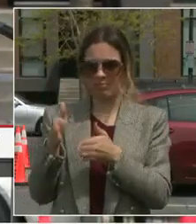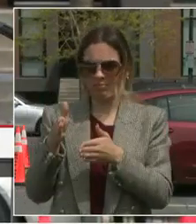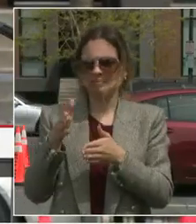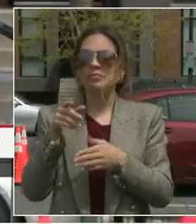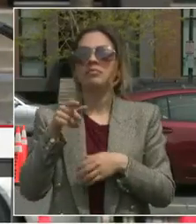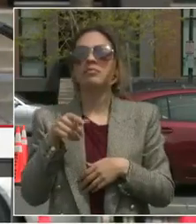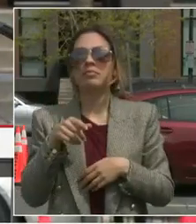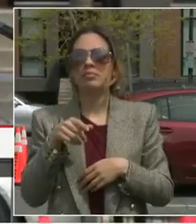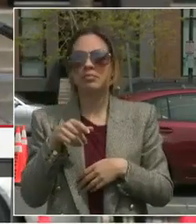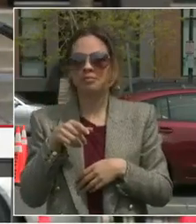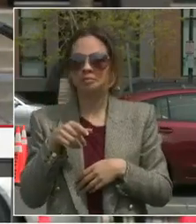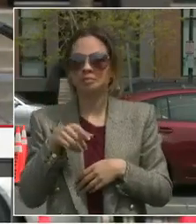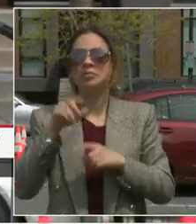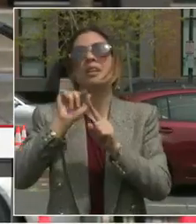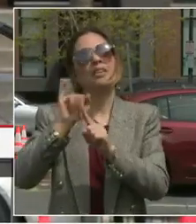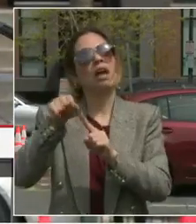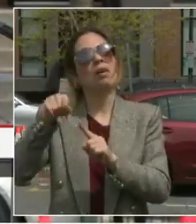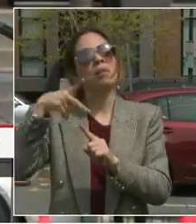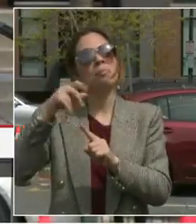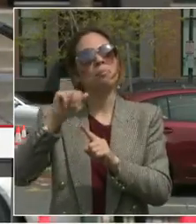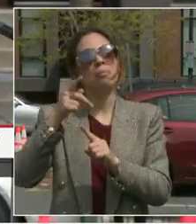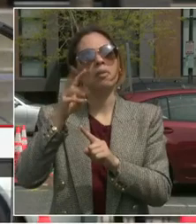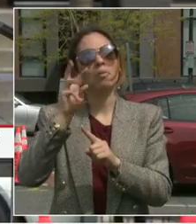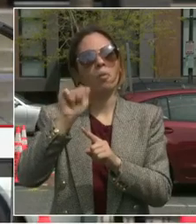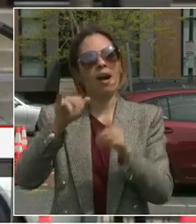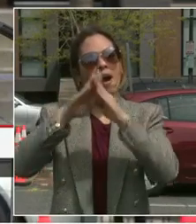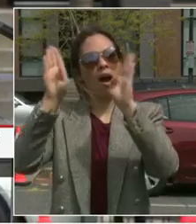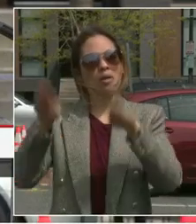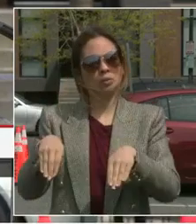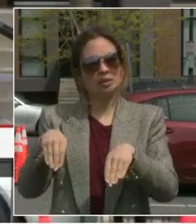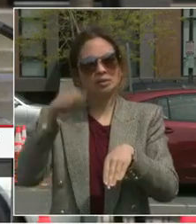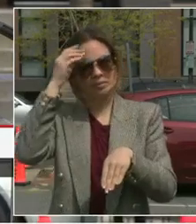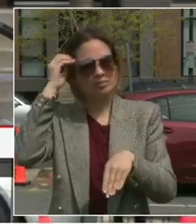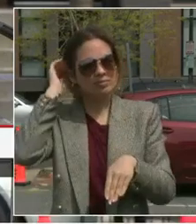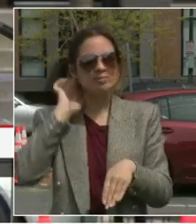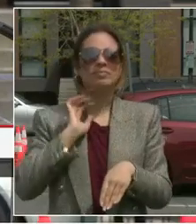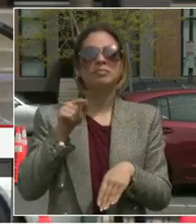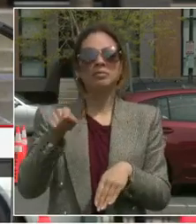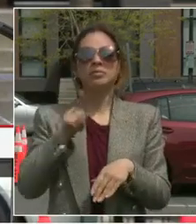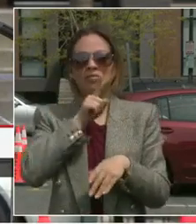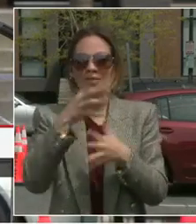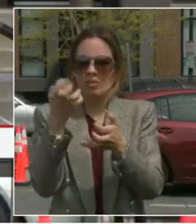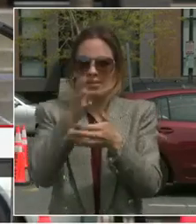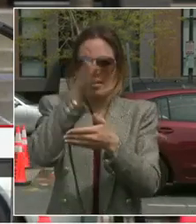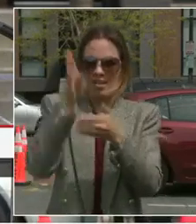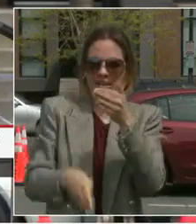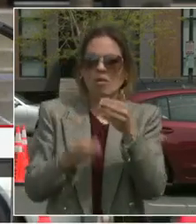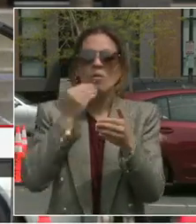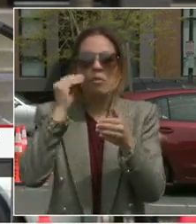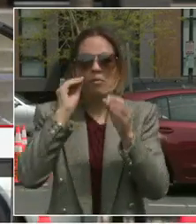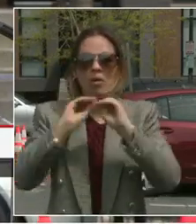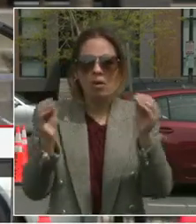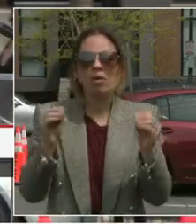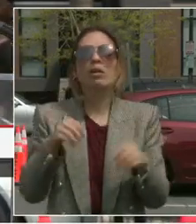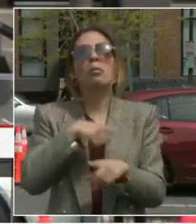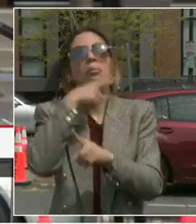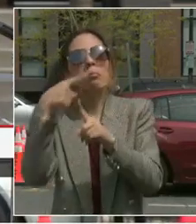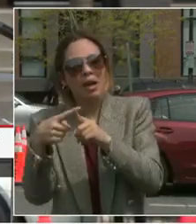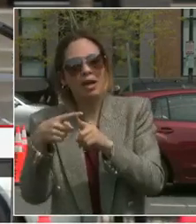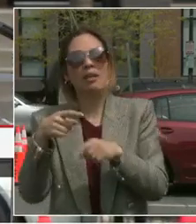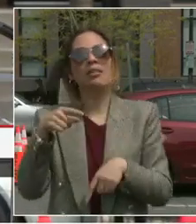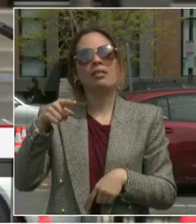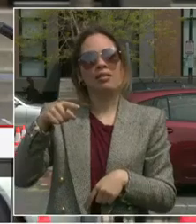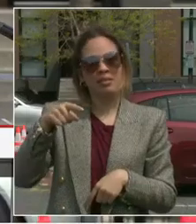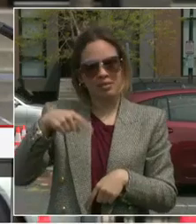who not only is a tremendous partner in our work to end chronic homelessness, but also has been working with Donald to help him regain